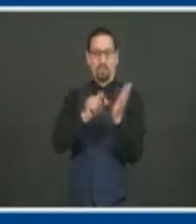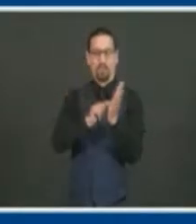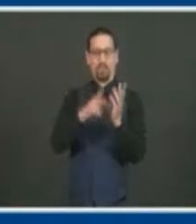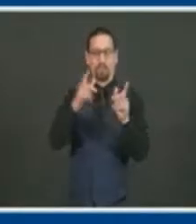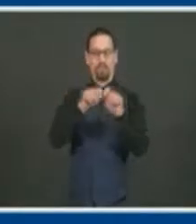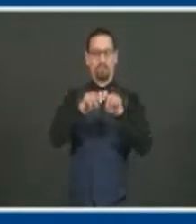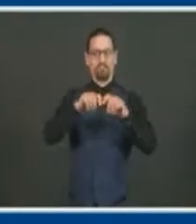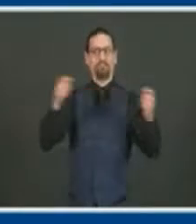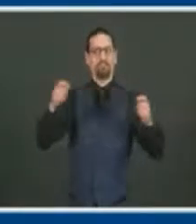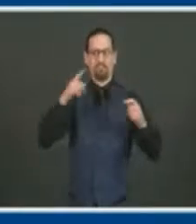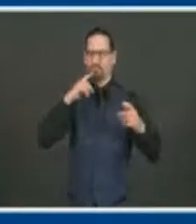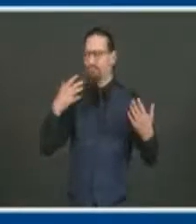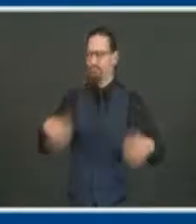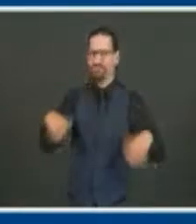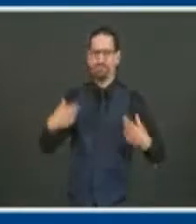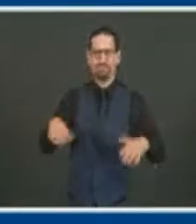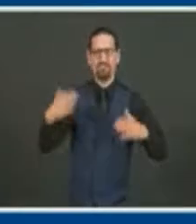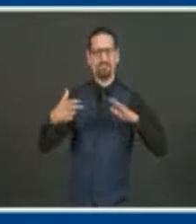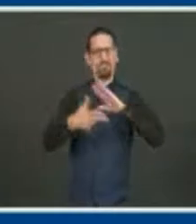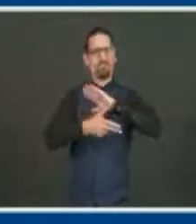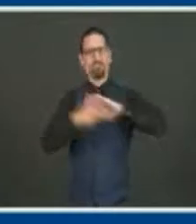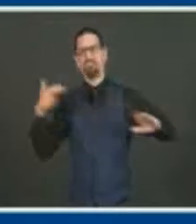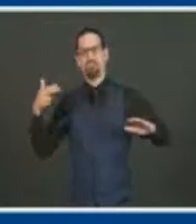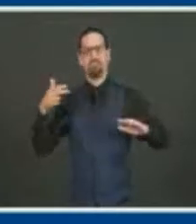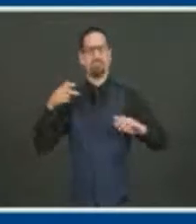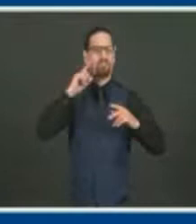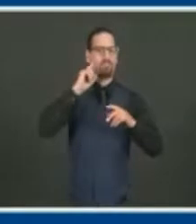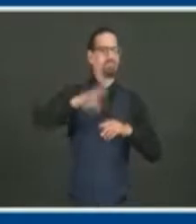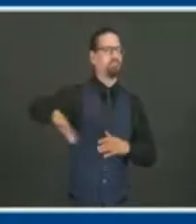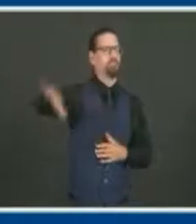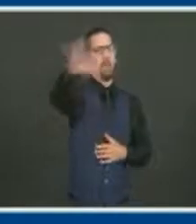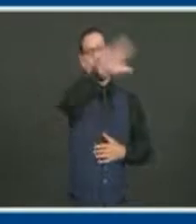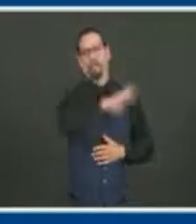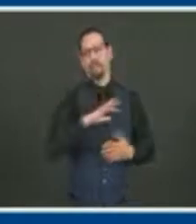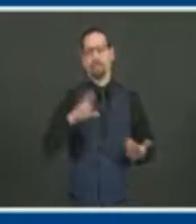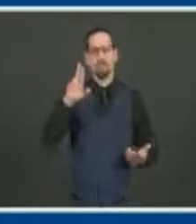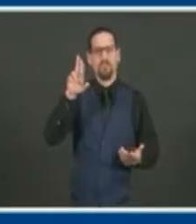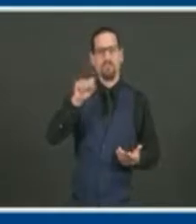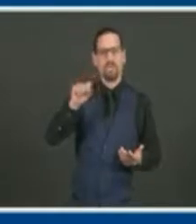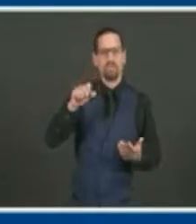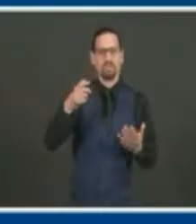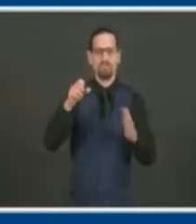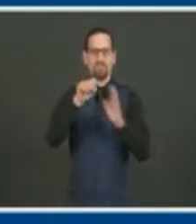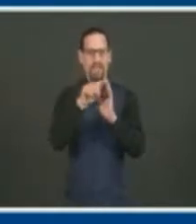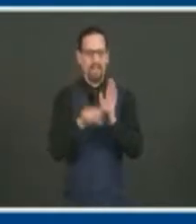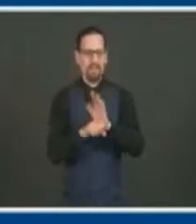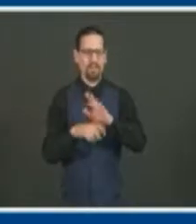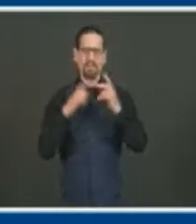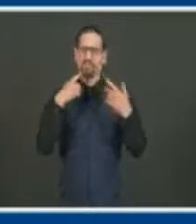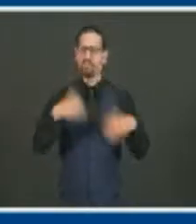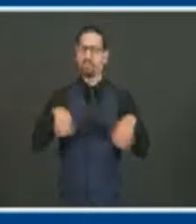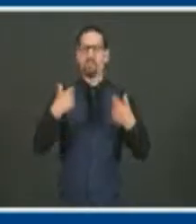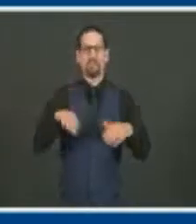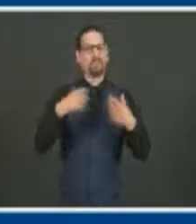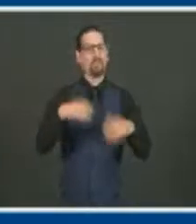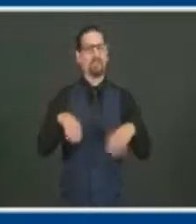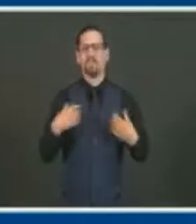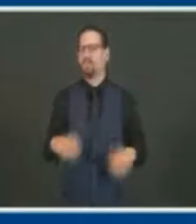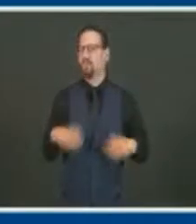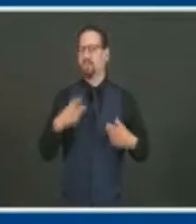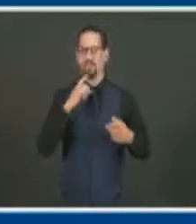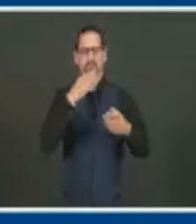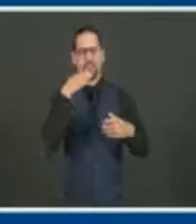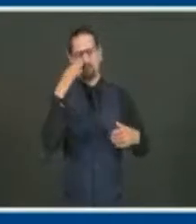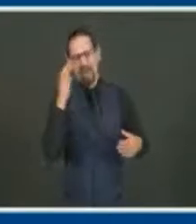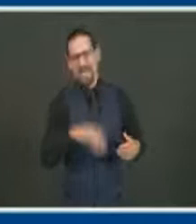around the country, but the data in front of you show you a picture of Rhode Island, which is continuing